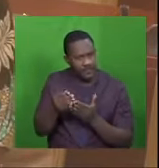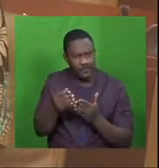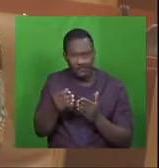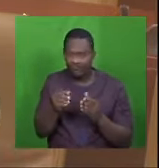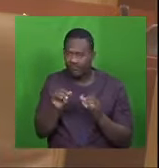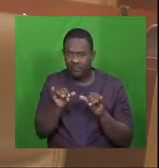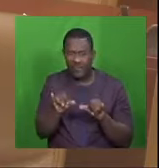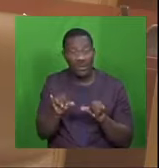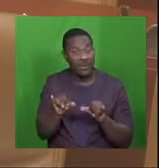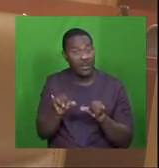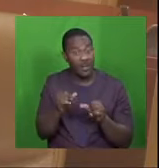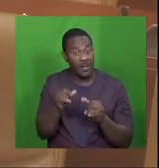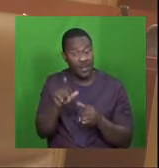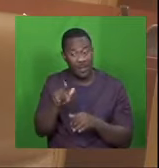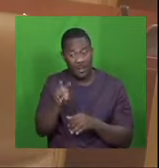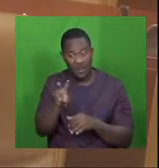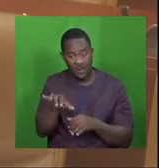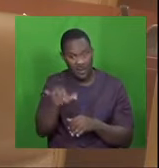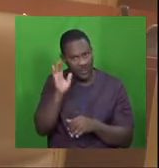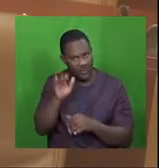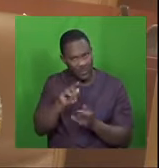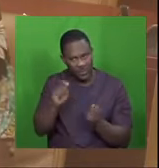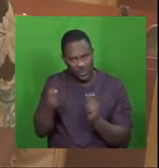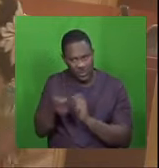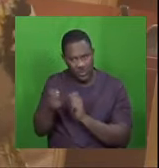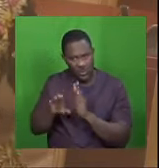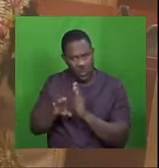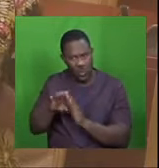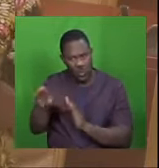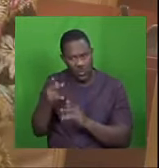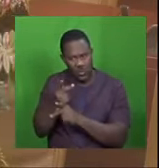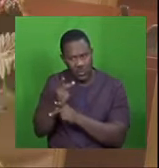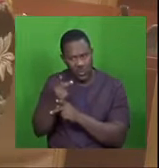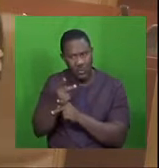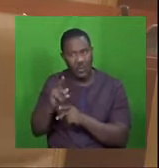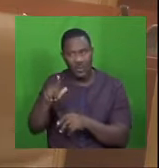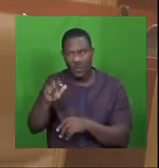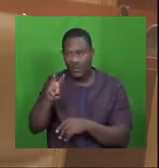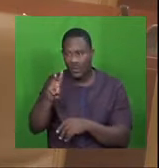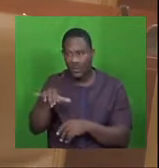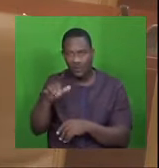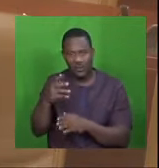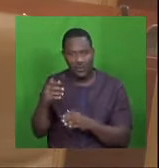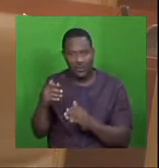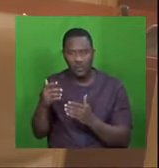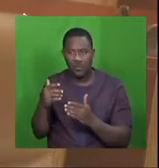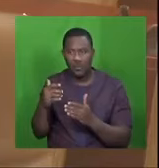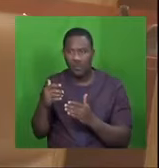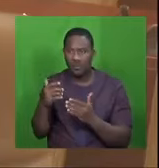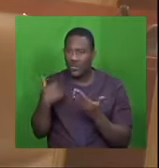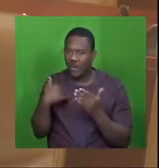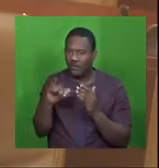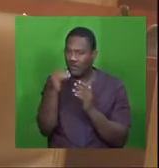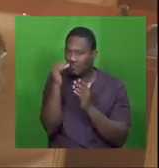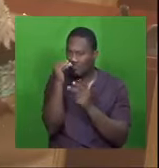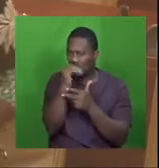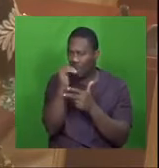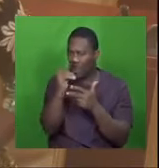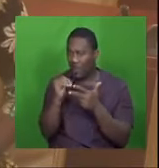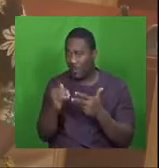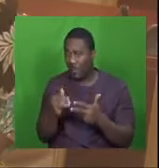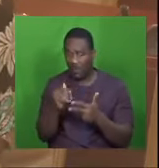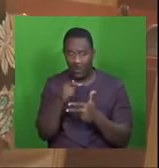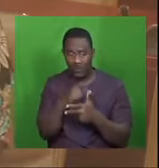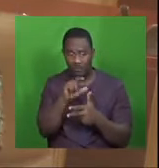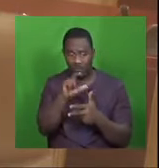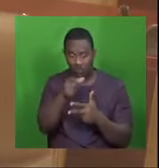into a growth and sustainability levy to cover all entities. And in this vein, we have categorized them into three different